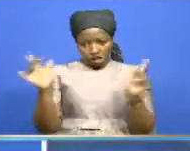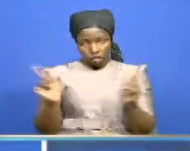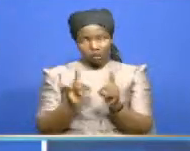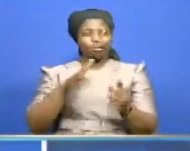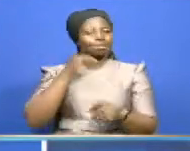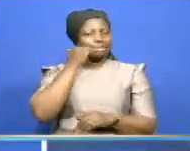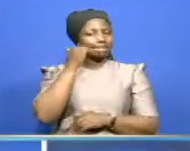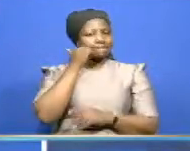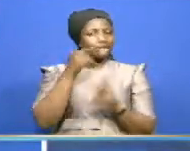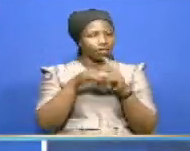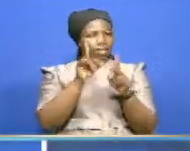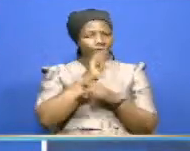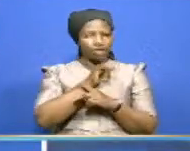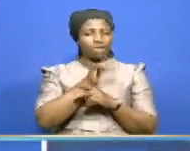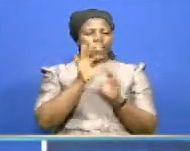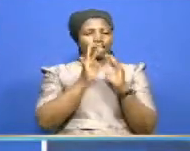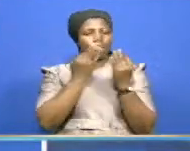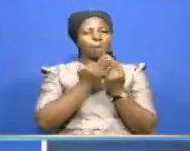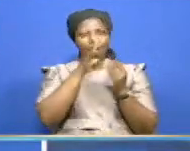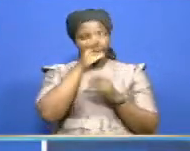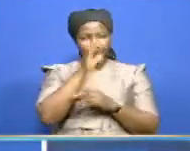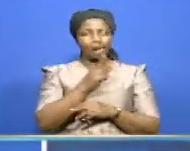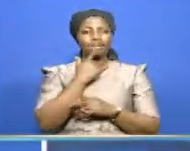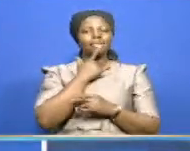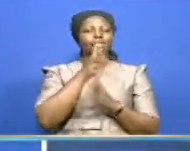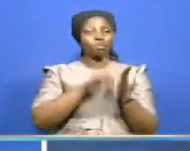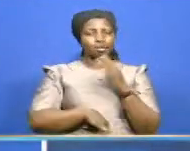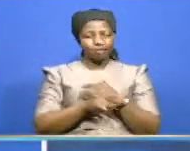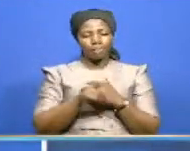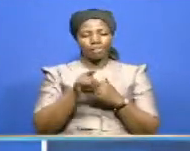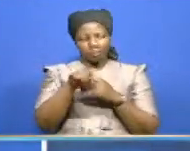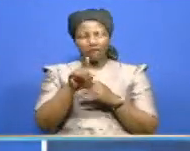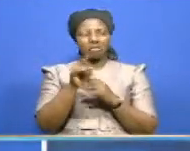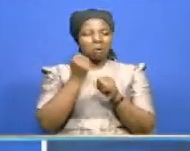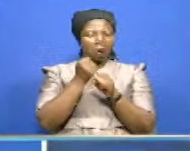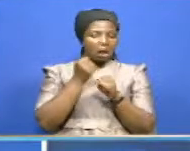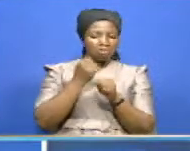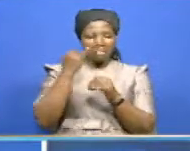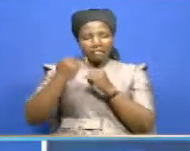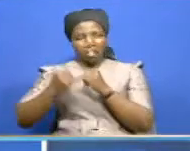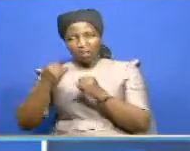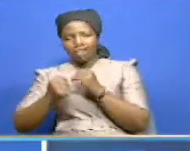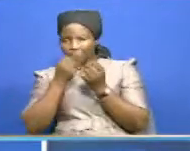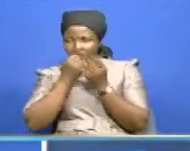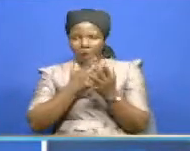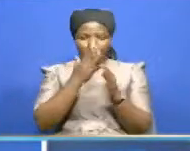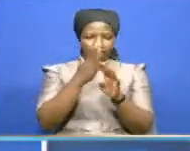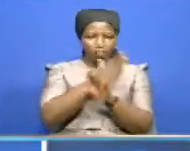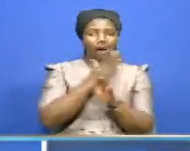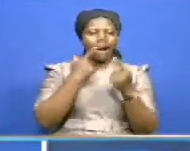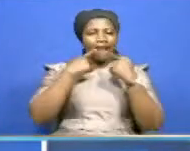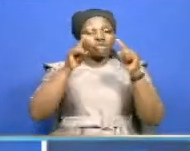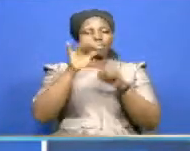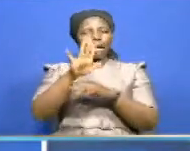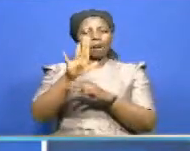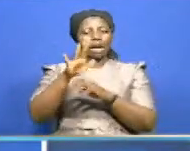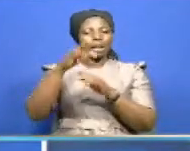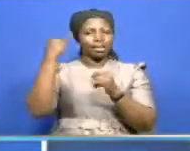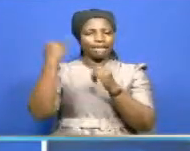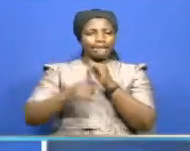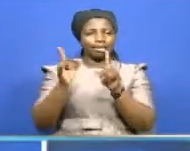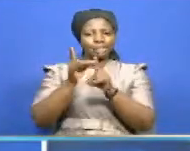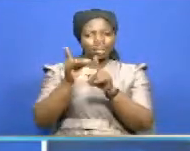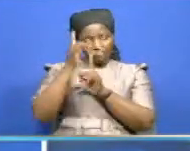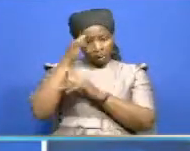the family spokesperson, James Kitonga, they are finalizing details before announcing the exact date for his interment. Meanwhile, Makueni